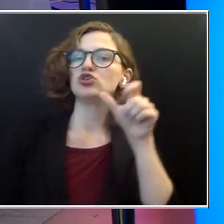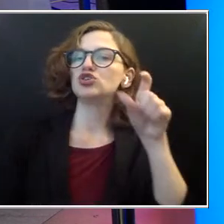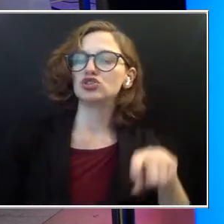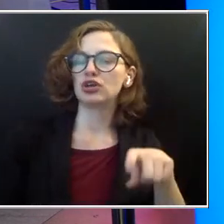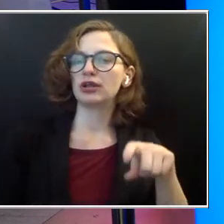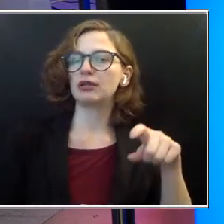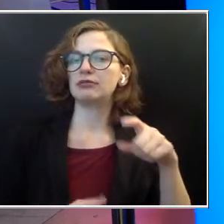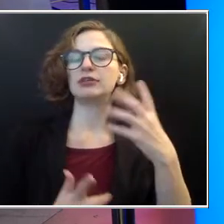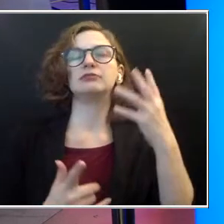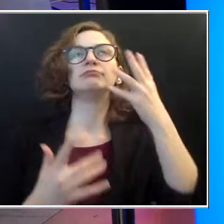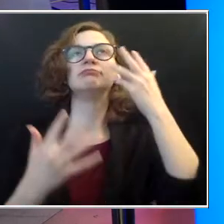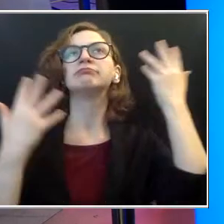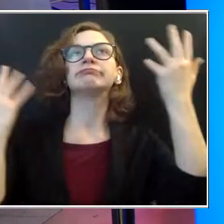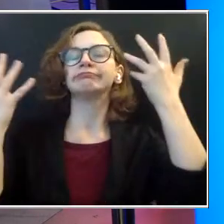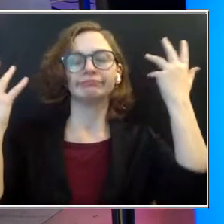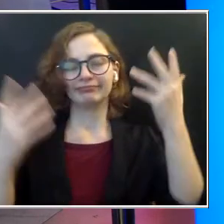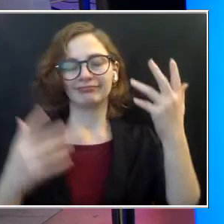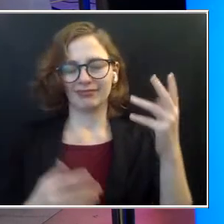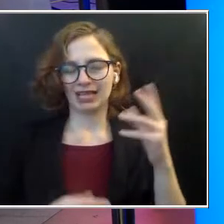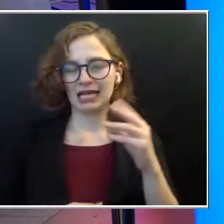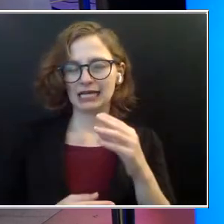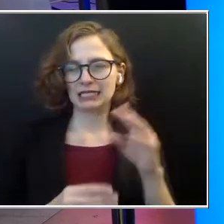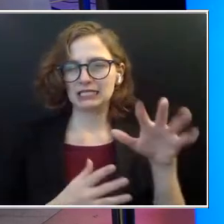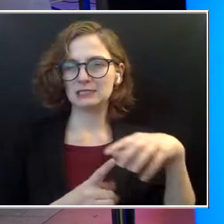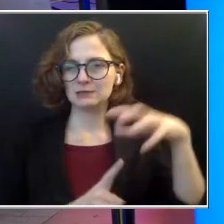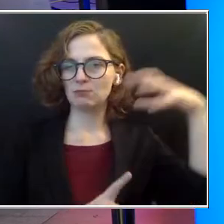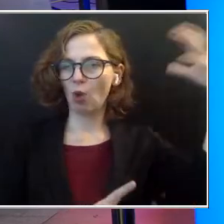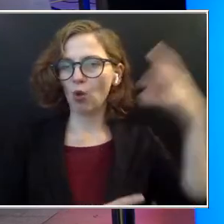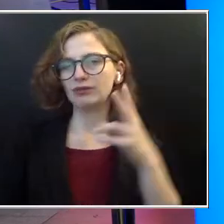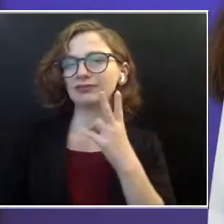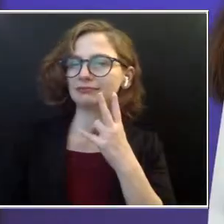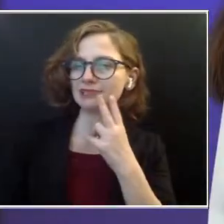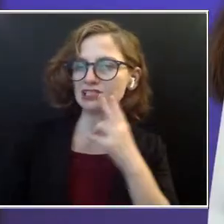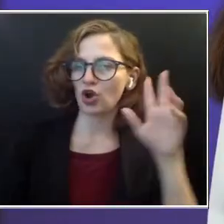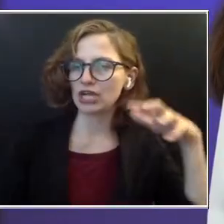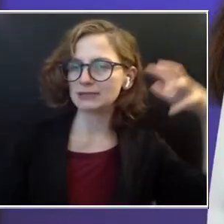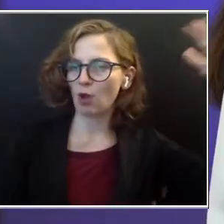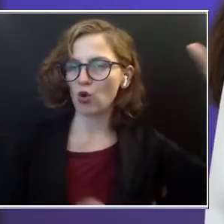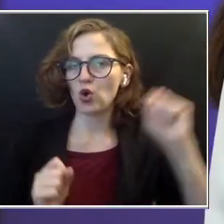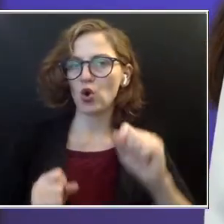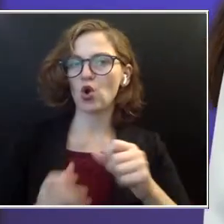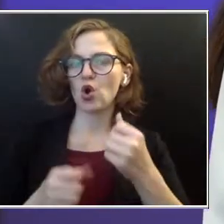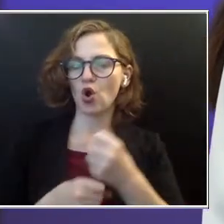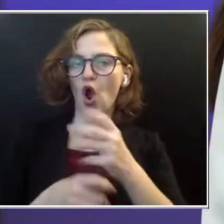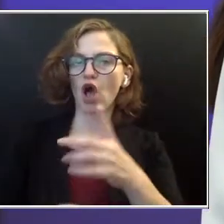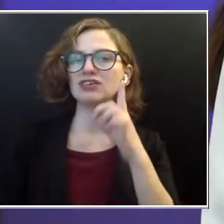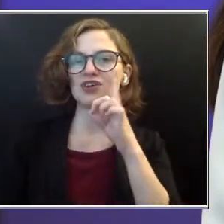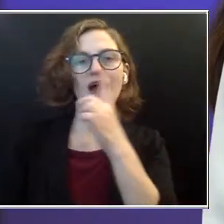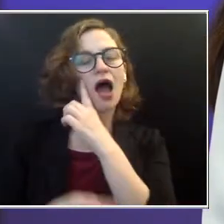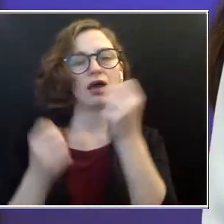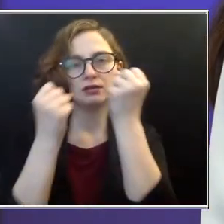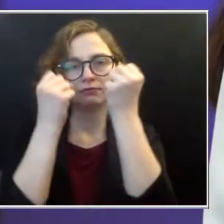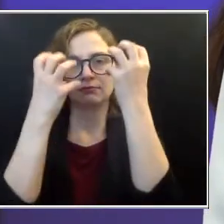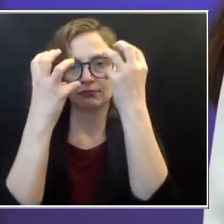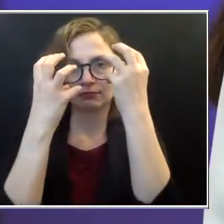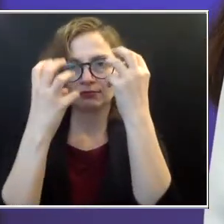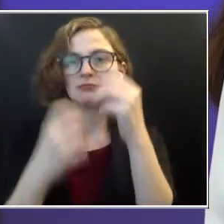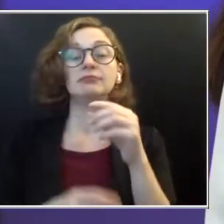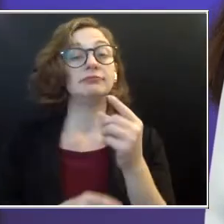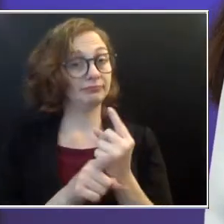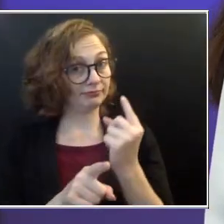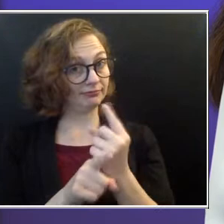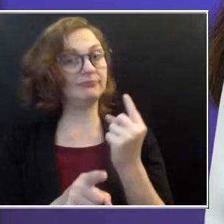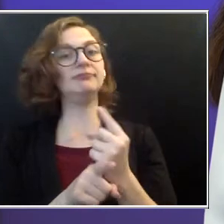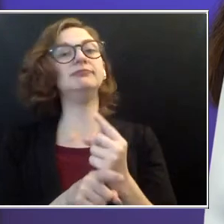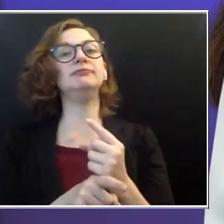eyes to bulge out. Is that still the case? That is accurate. So smoking increases your risk of development of thyroid